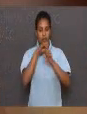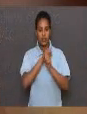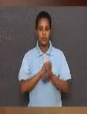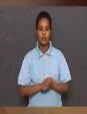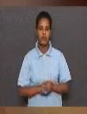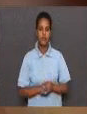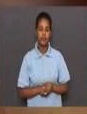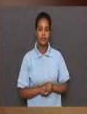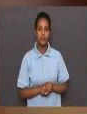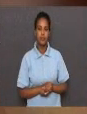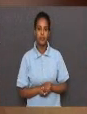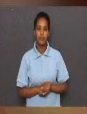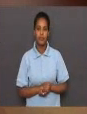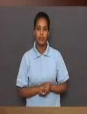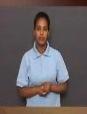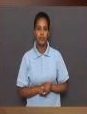Time's up.